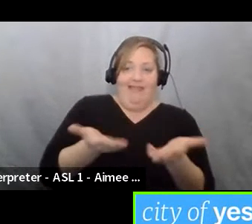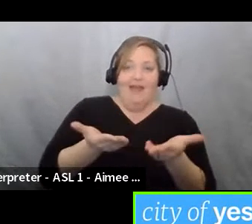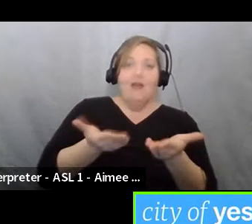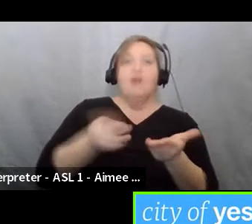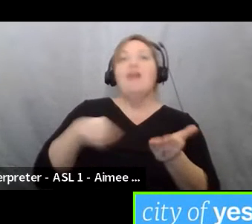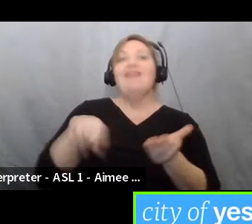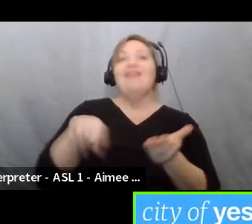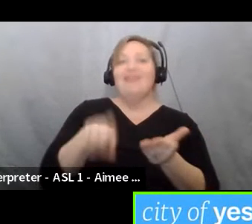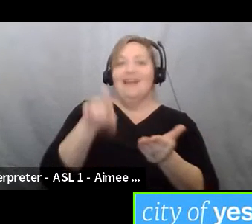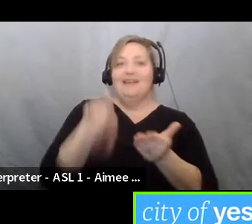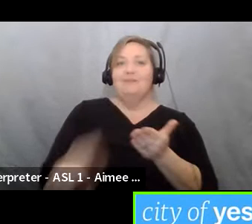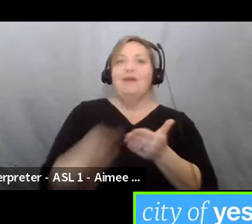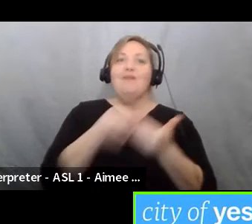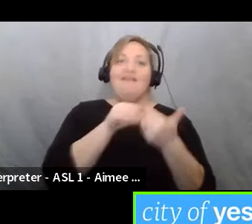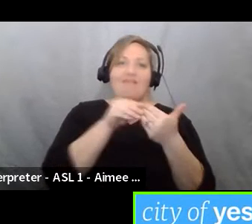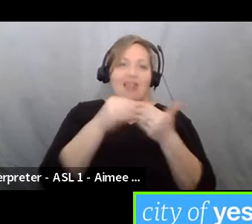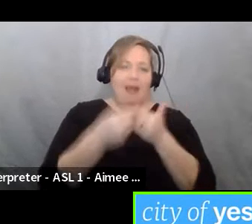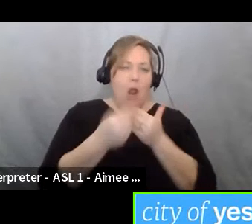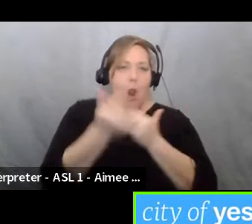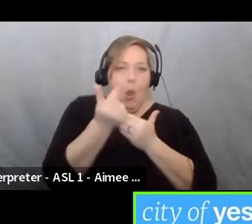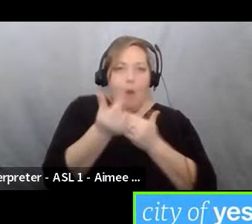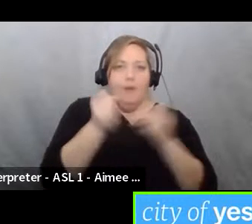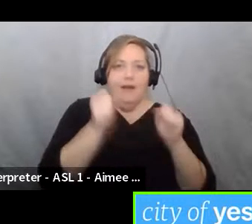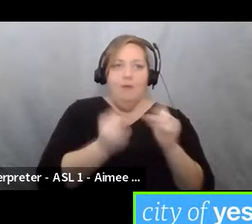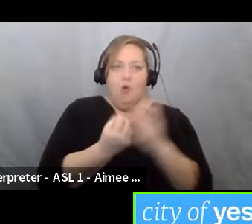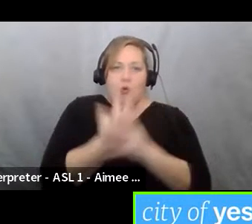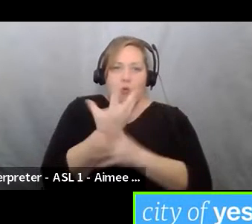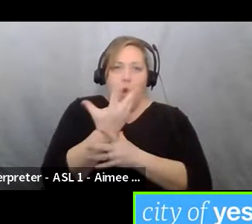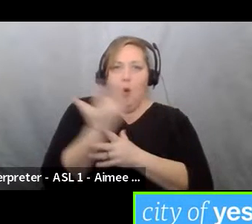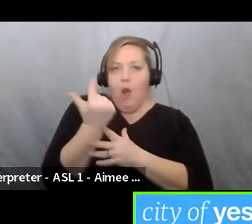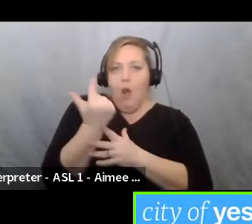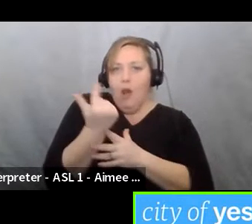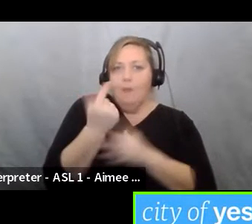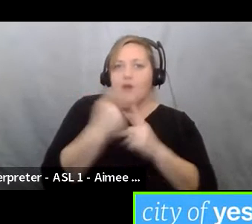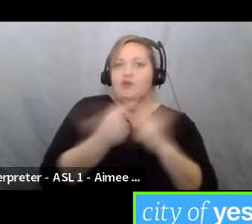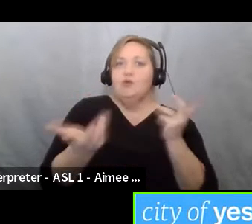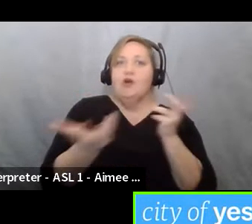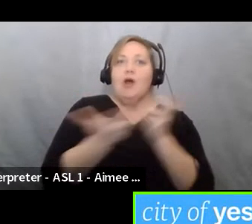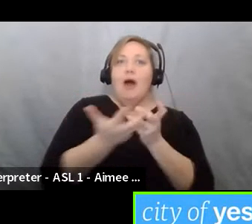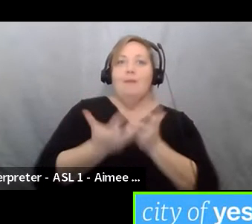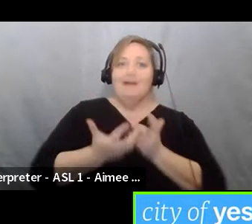to be able to flex a little bit. They have to be able to grow a little bit in order to accommodate,